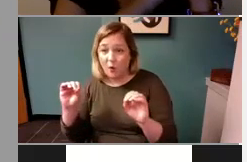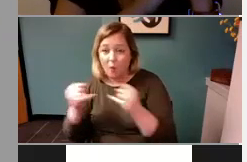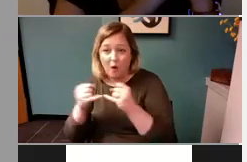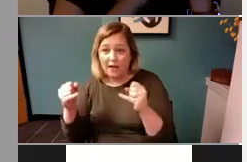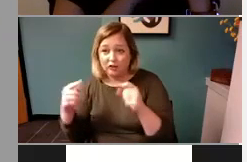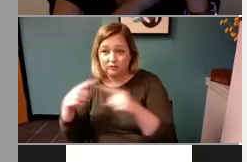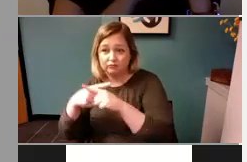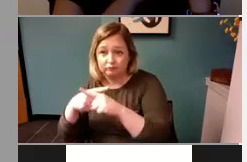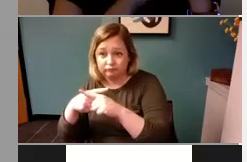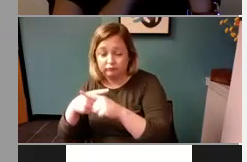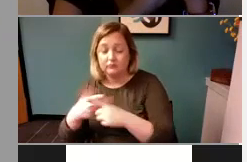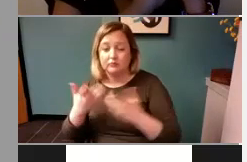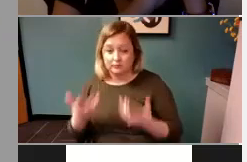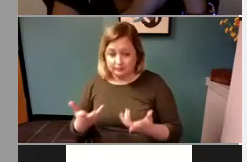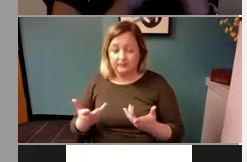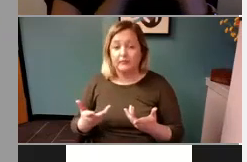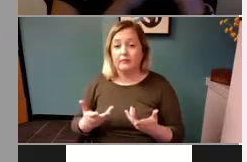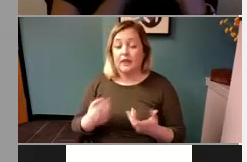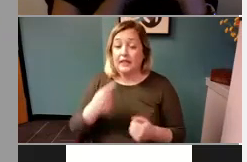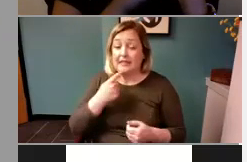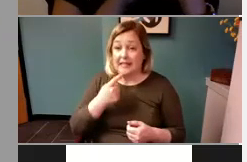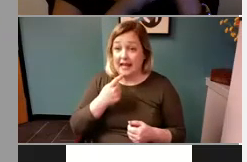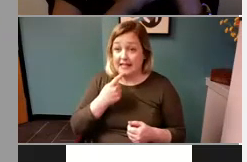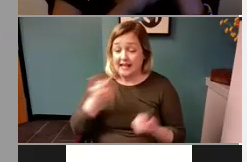that says that any planar graph